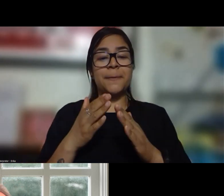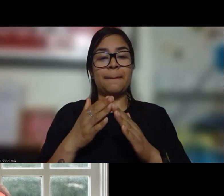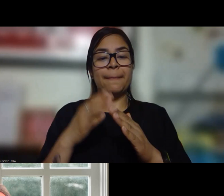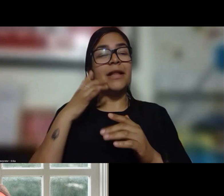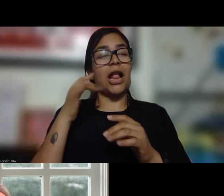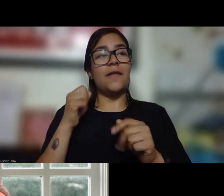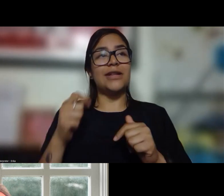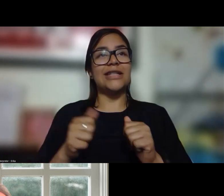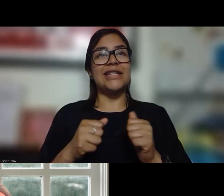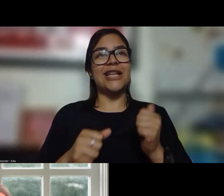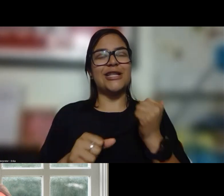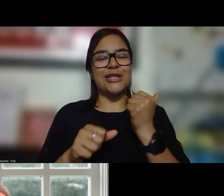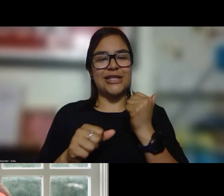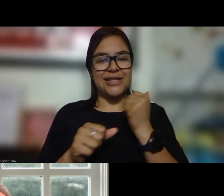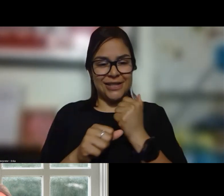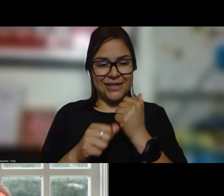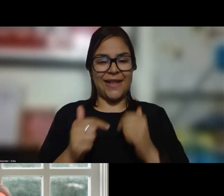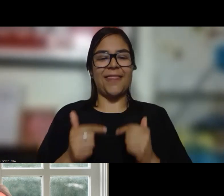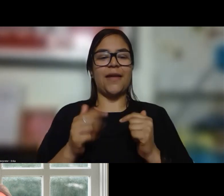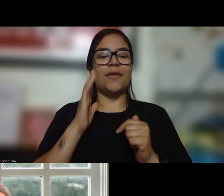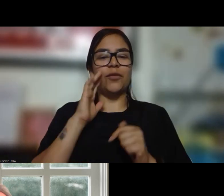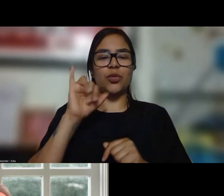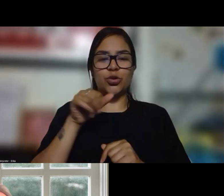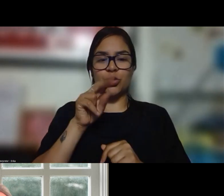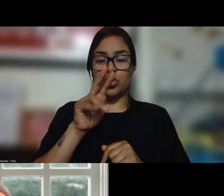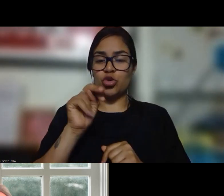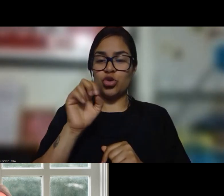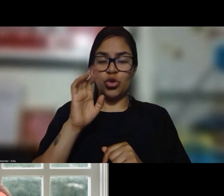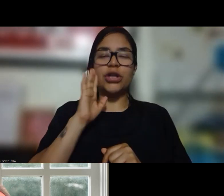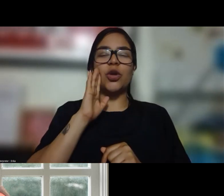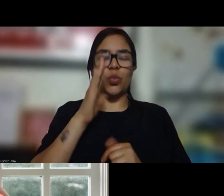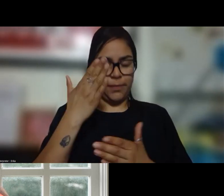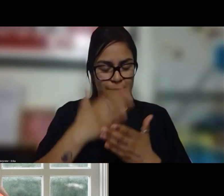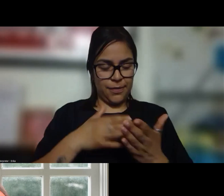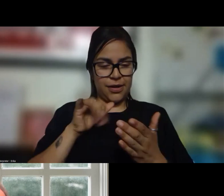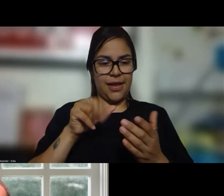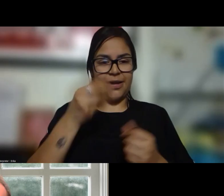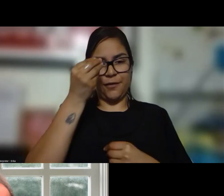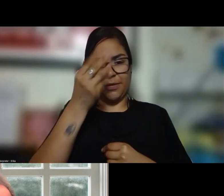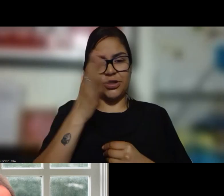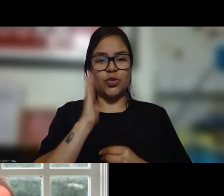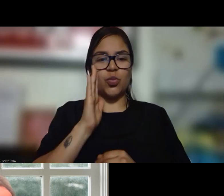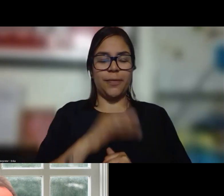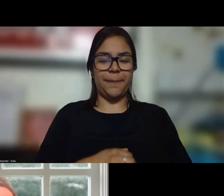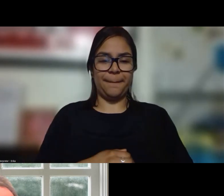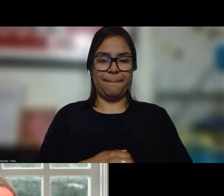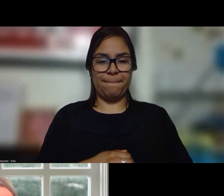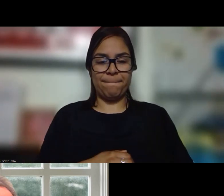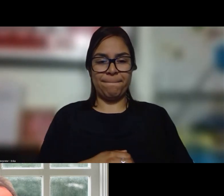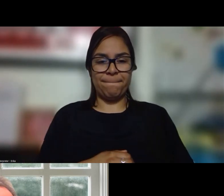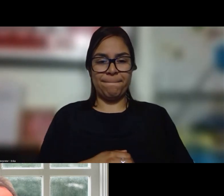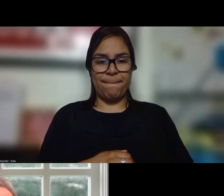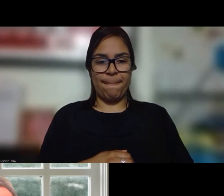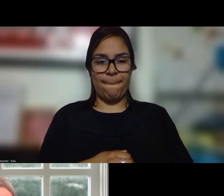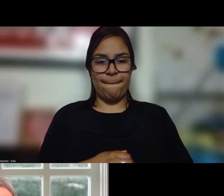California Assisted Living Association during the month of June. And this will be a part of sharing that information with them as well, so that they can share with the